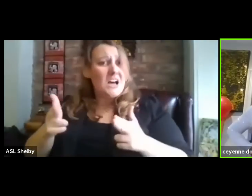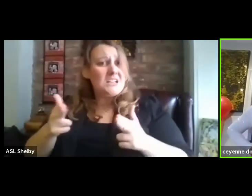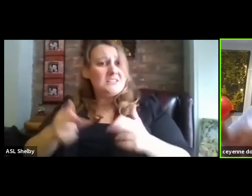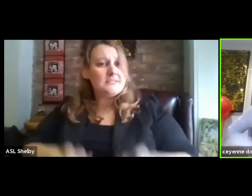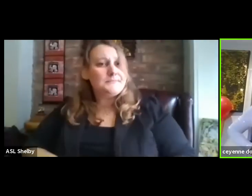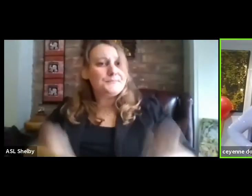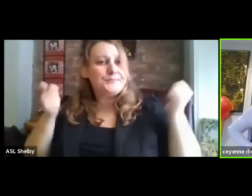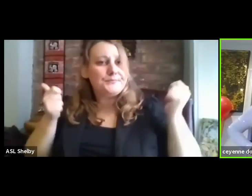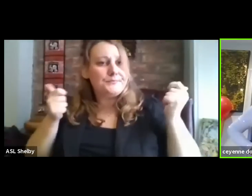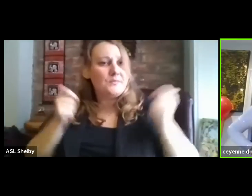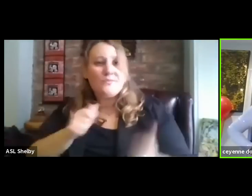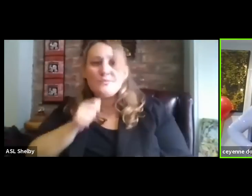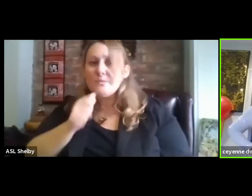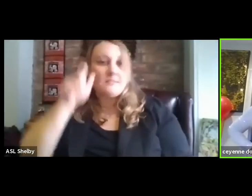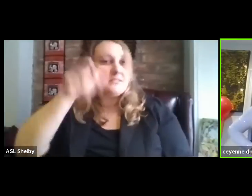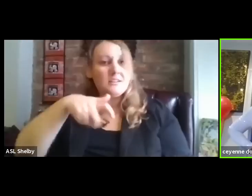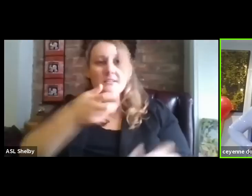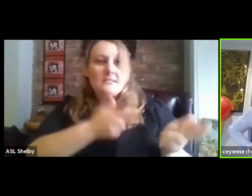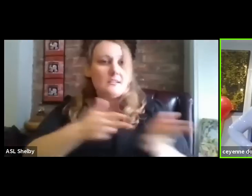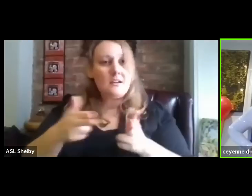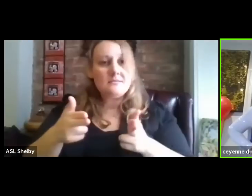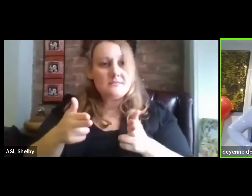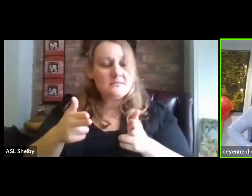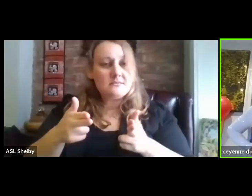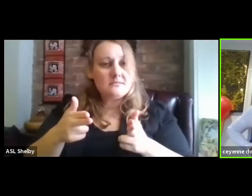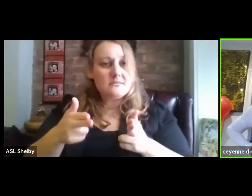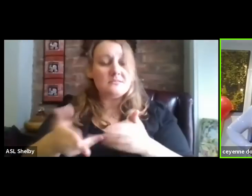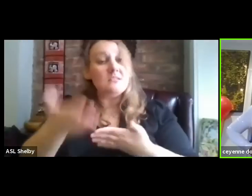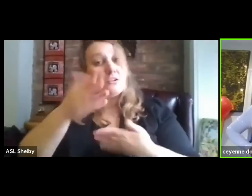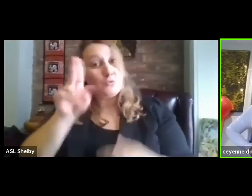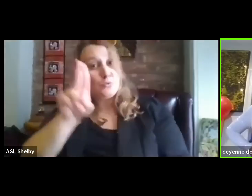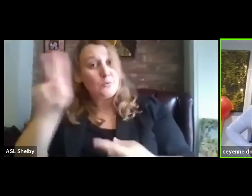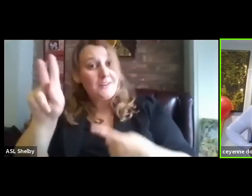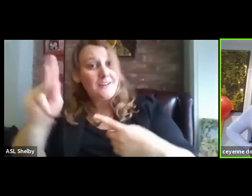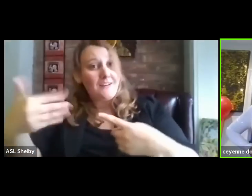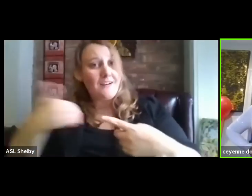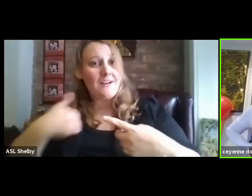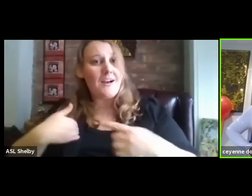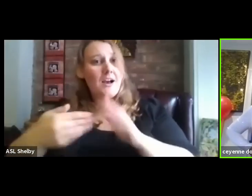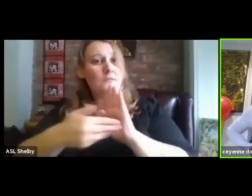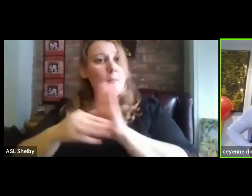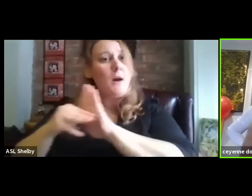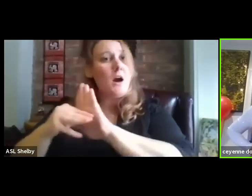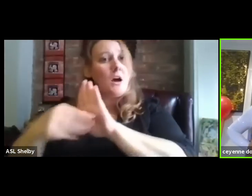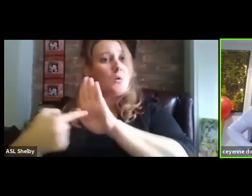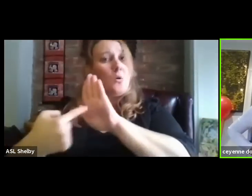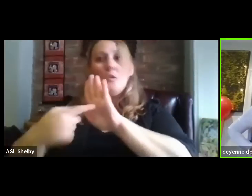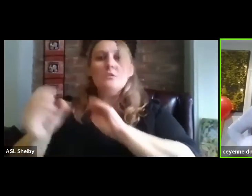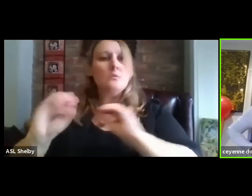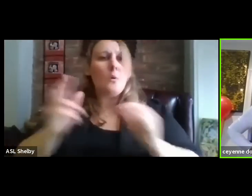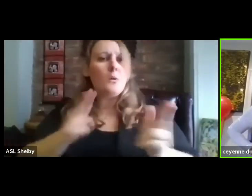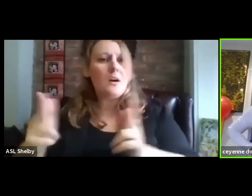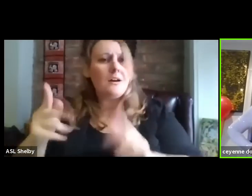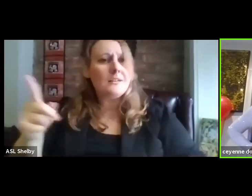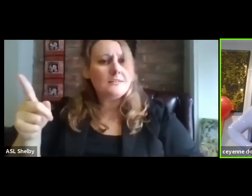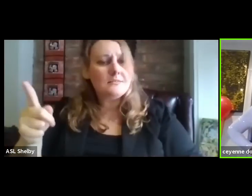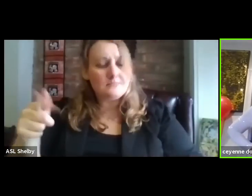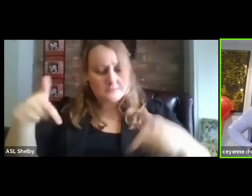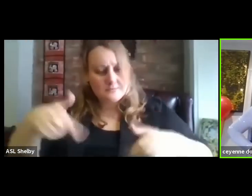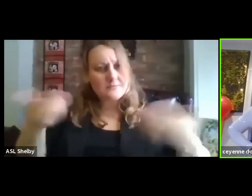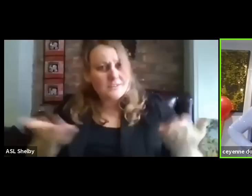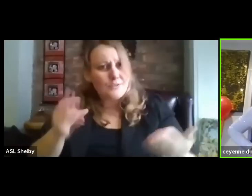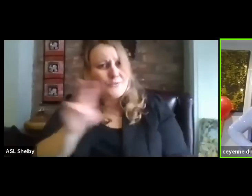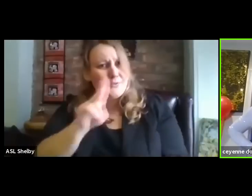there's a model where they don't carry guns. We're here in the US. As organizers, these are the things we need to be